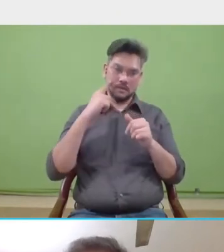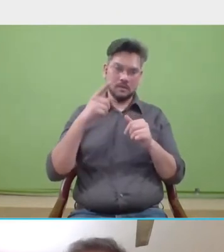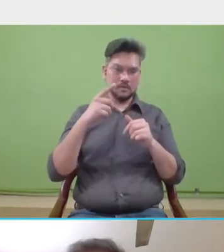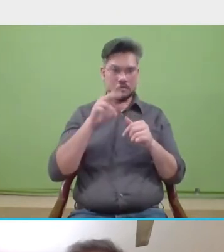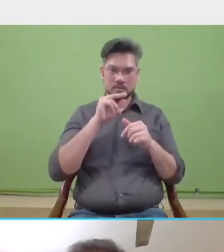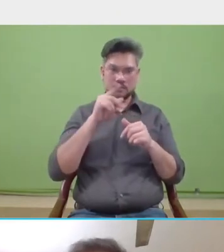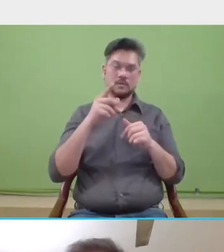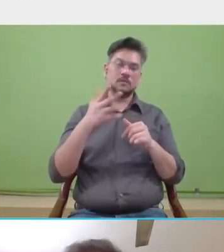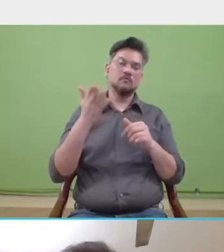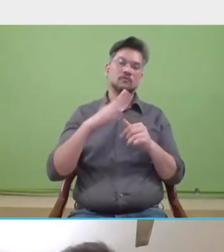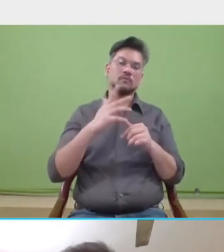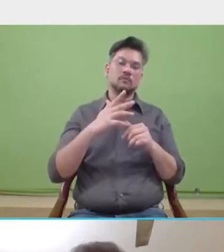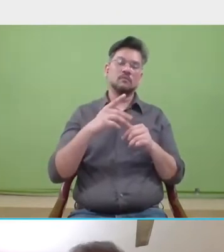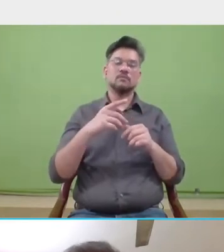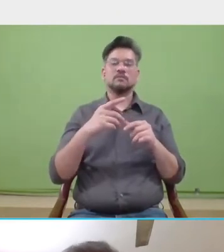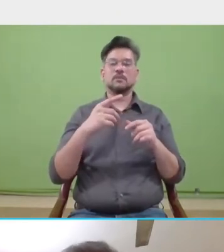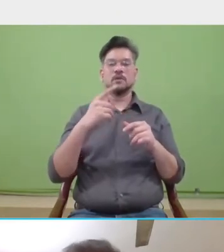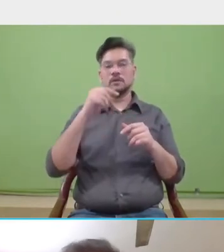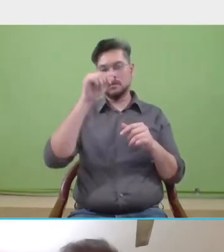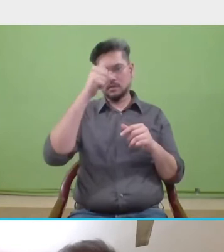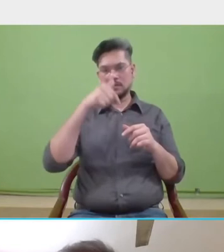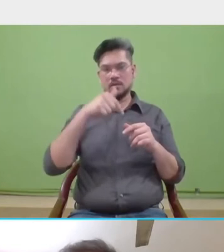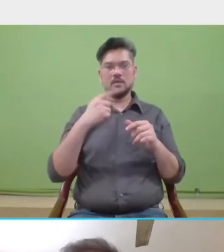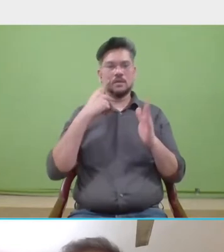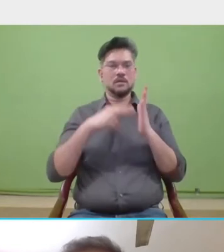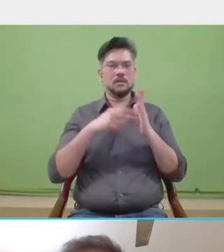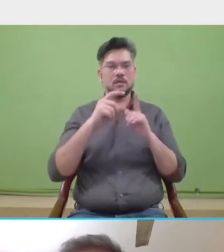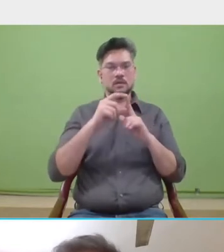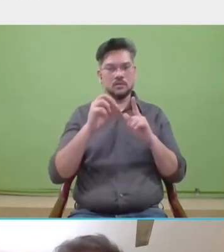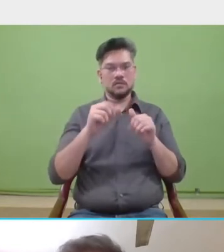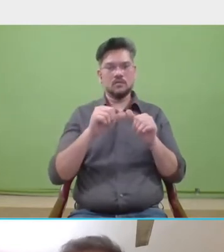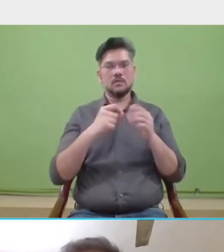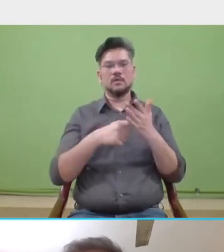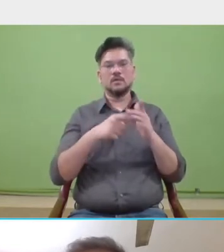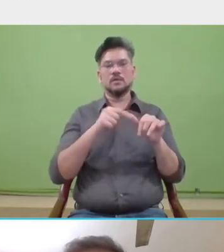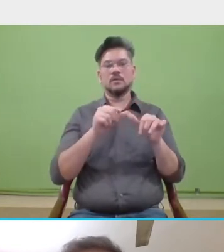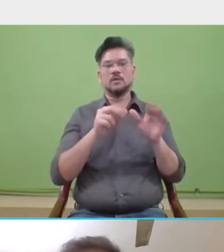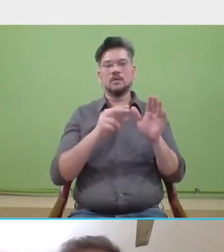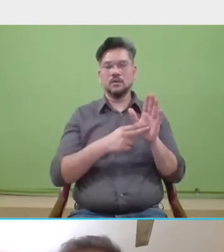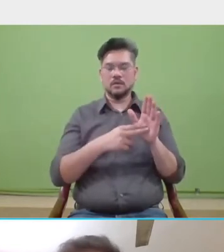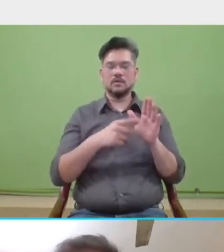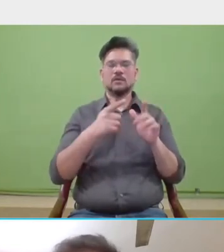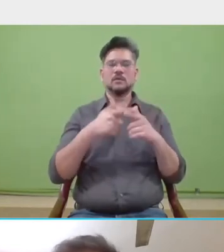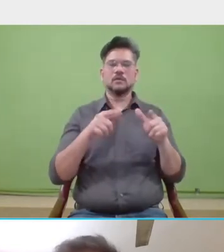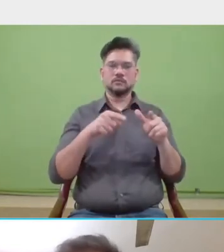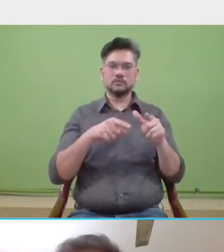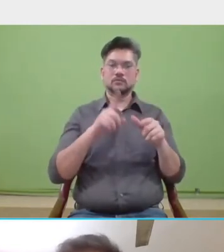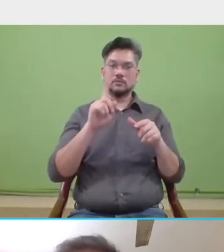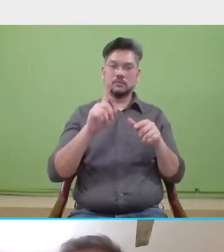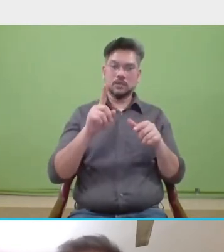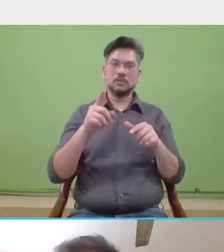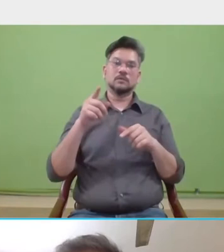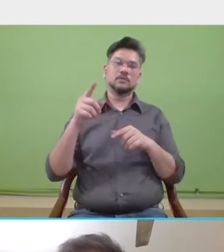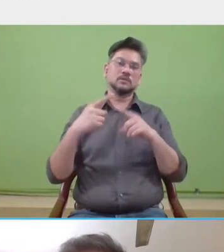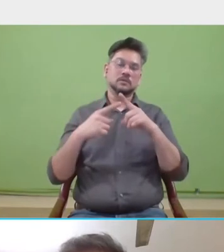but also you have a maximum number of languages in nepal about 23 languages are tibeto burman languages there's a